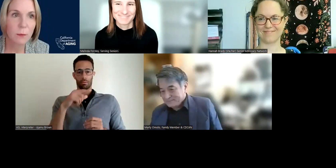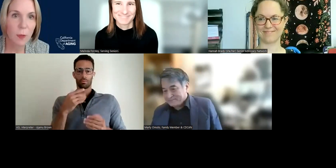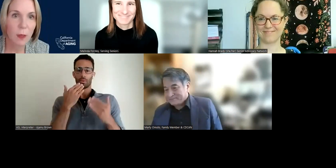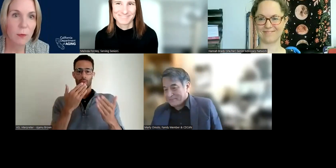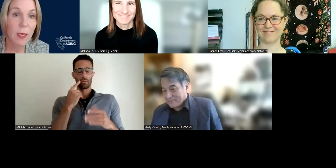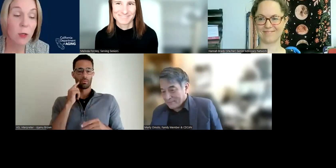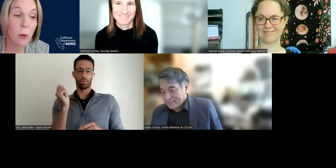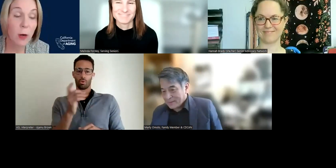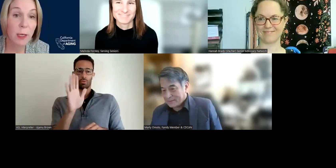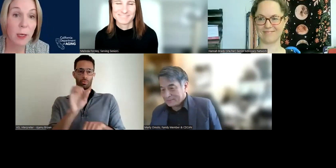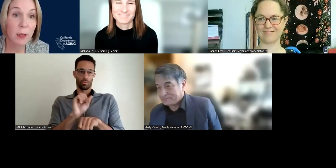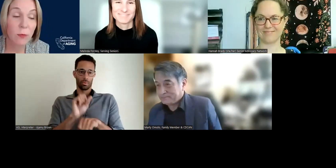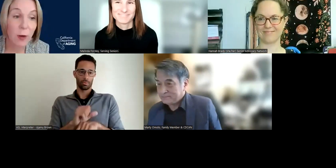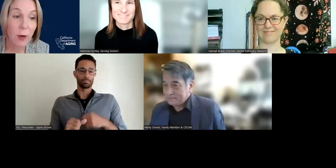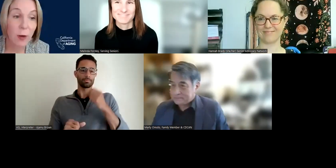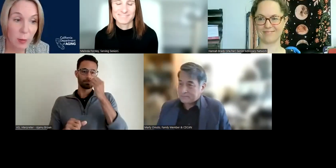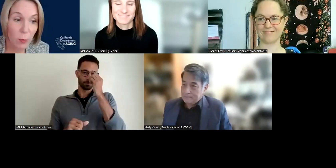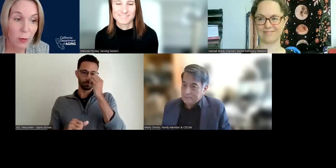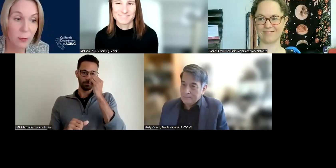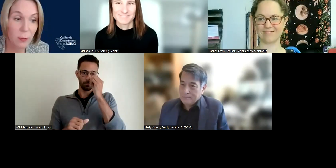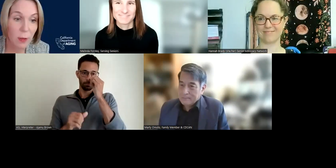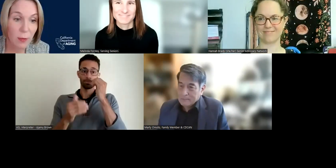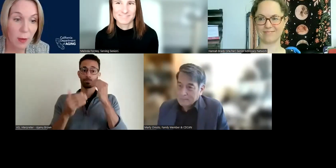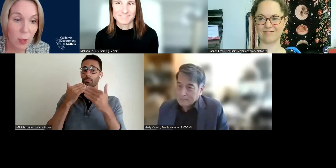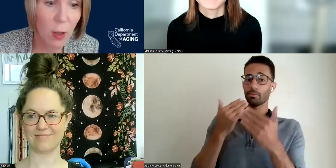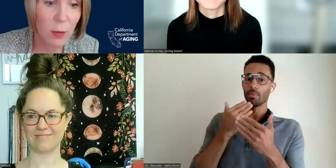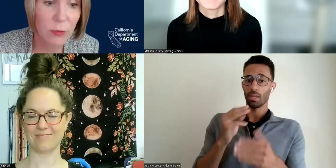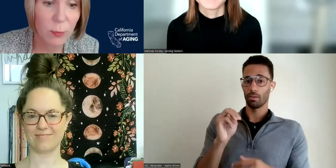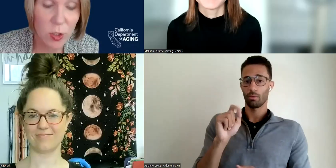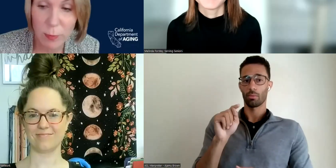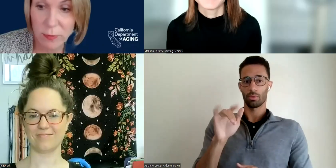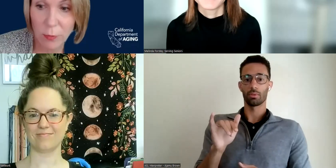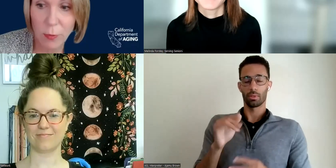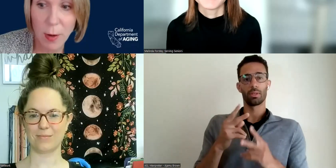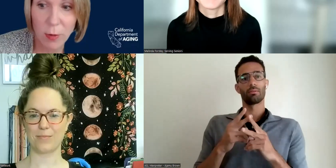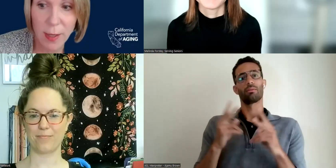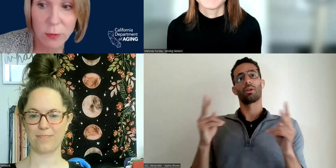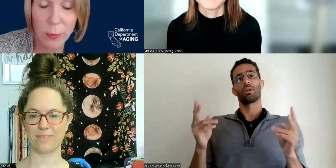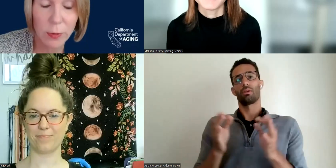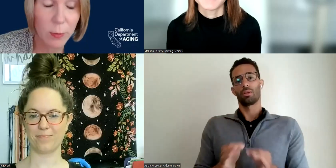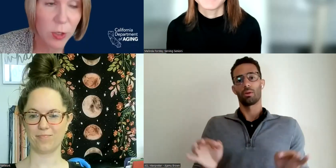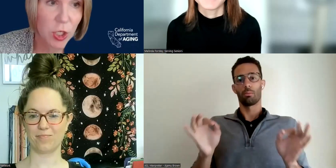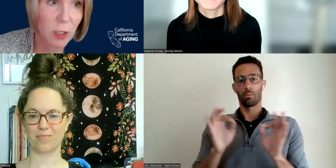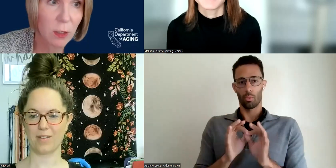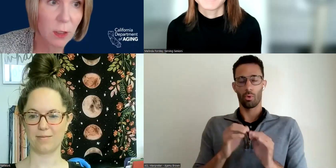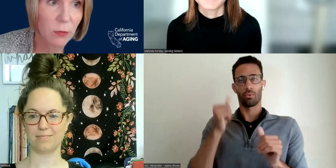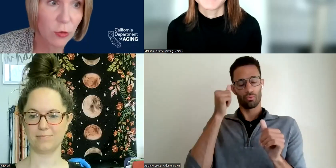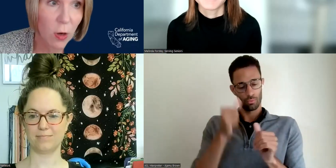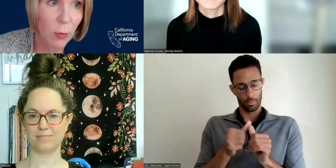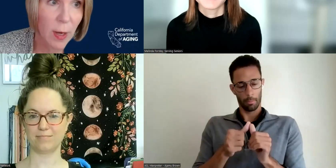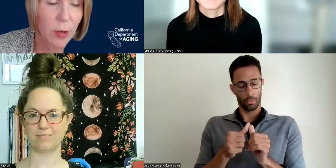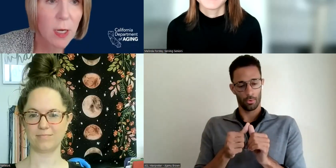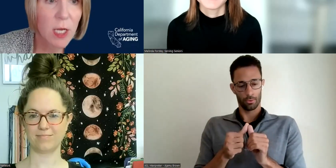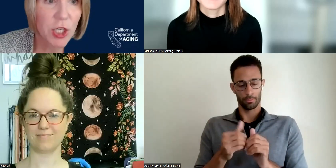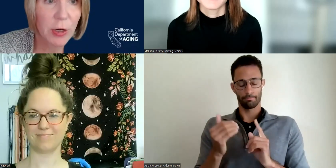you. Thank you, Marty. It is very, very important that we all, especially myself, remember that. So I really appreciate the